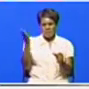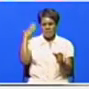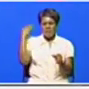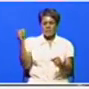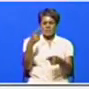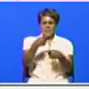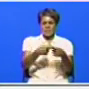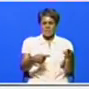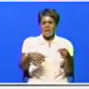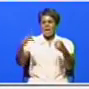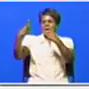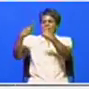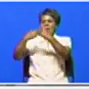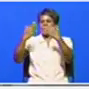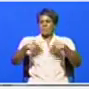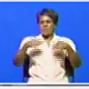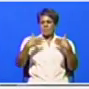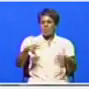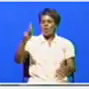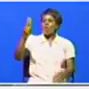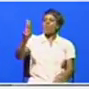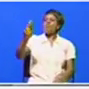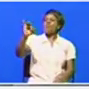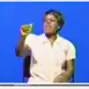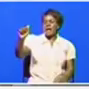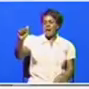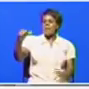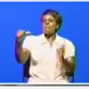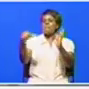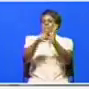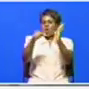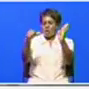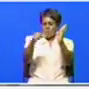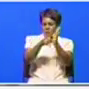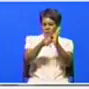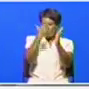uliopita wanasiasa nane, akiwemo mbunge Moses Kuria, walijipata korokoroni